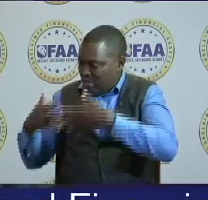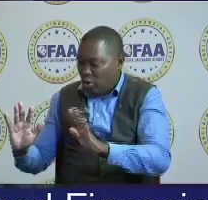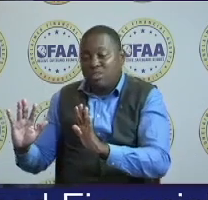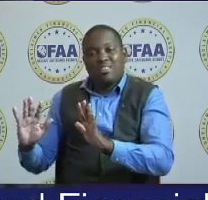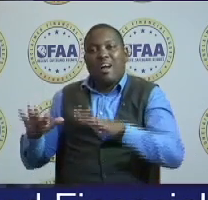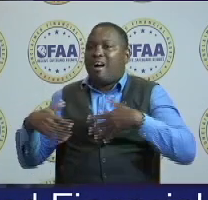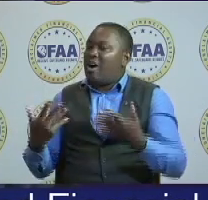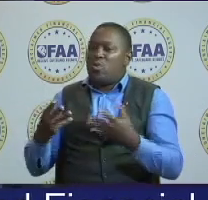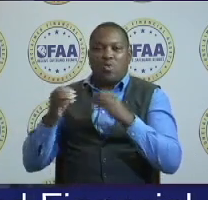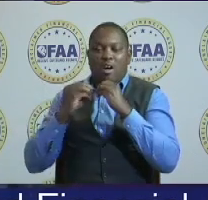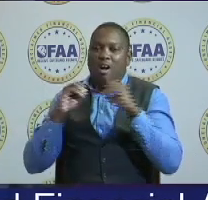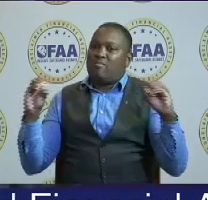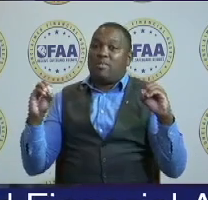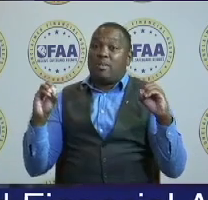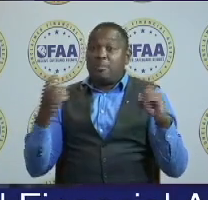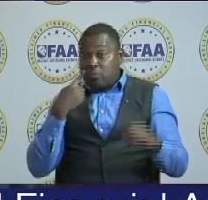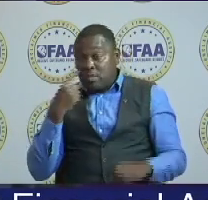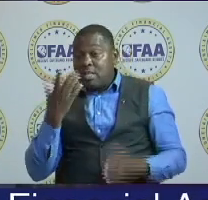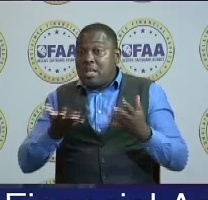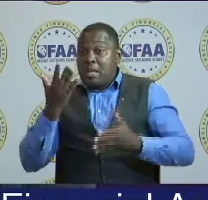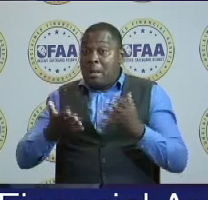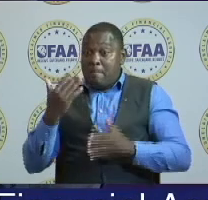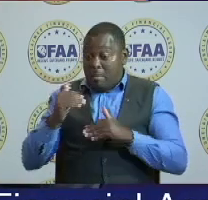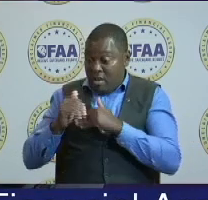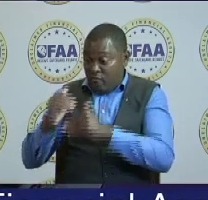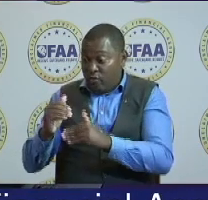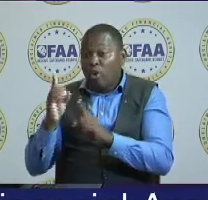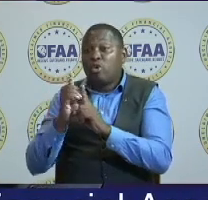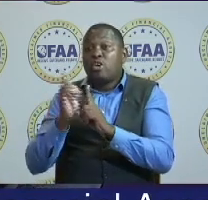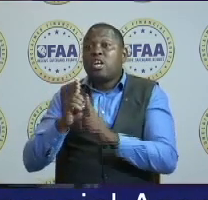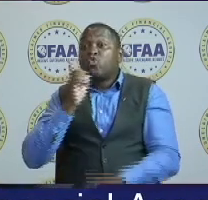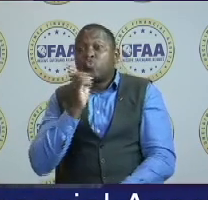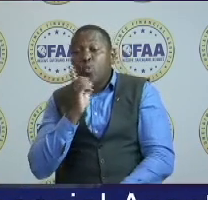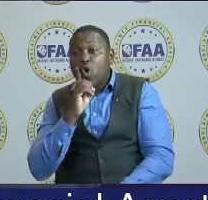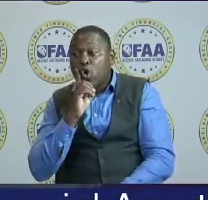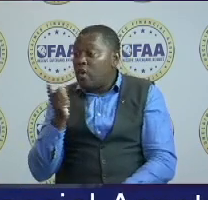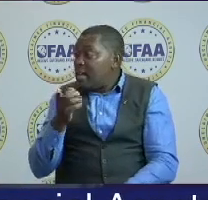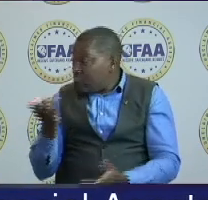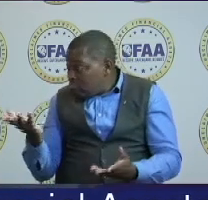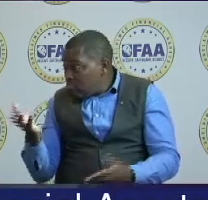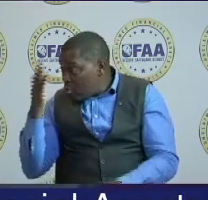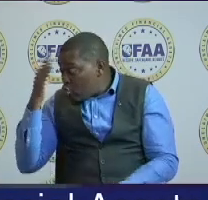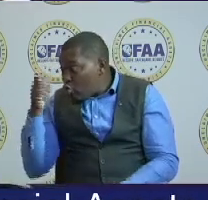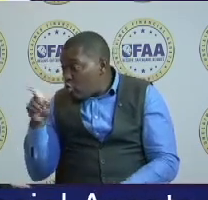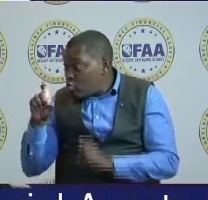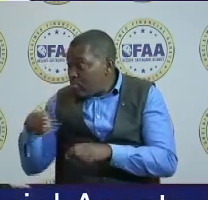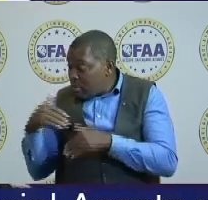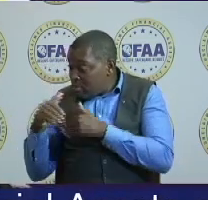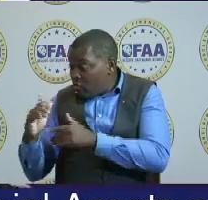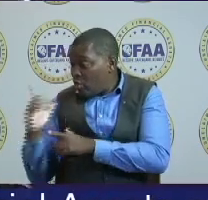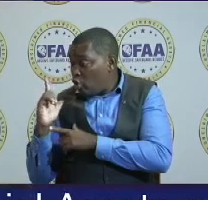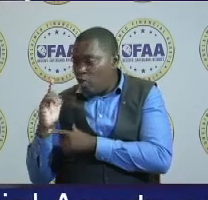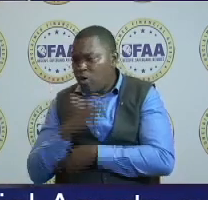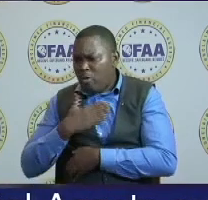you'll find that the compliance date is tomorrow, then they're like, who is around here? Are you aware you're supposed to comply with the act? Please